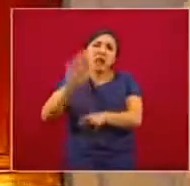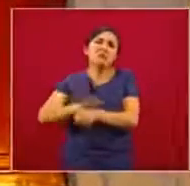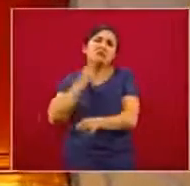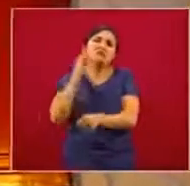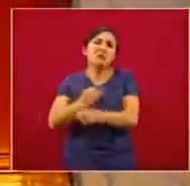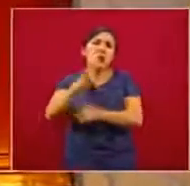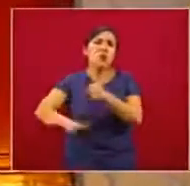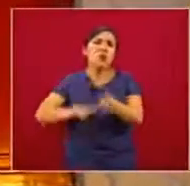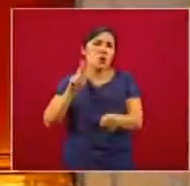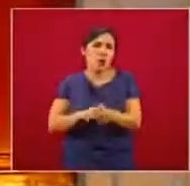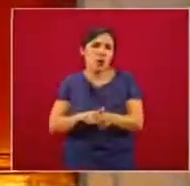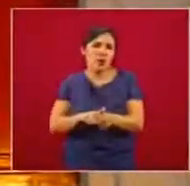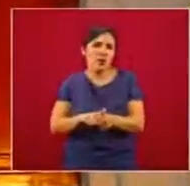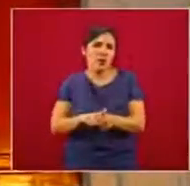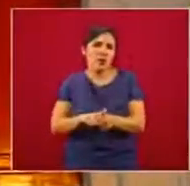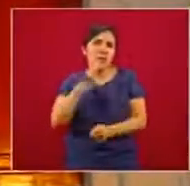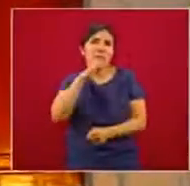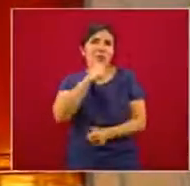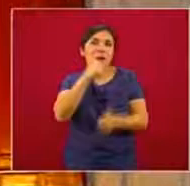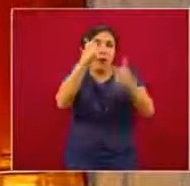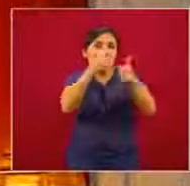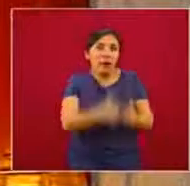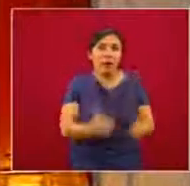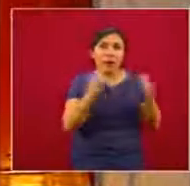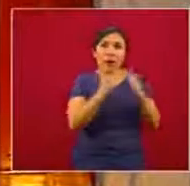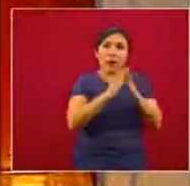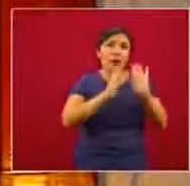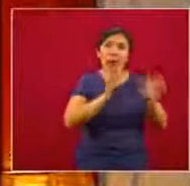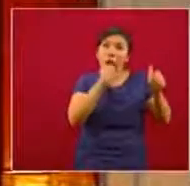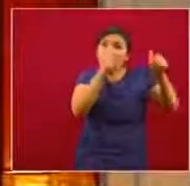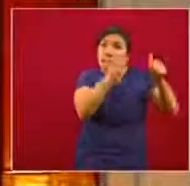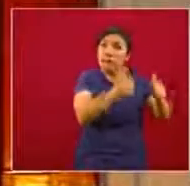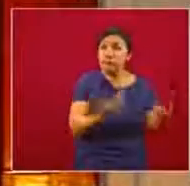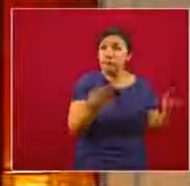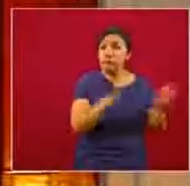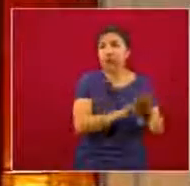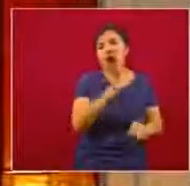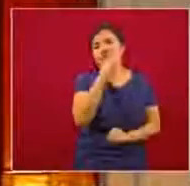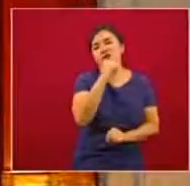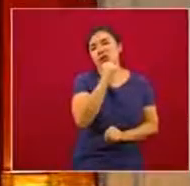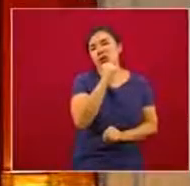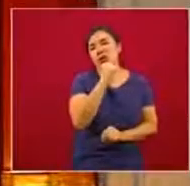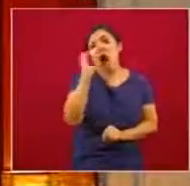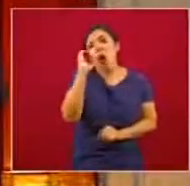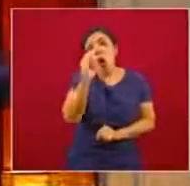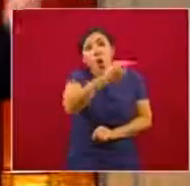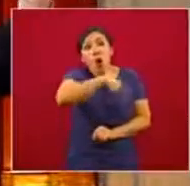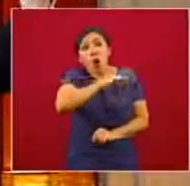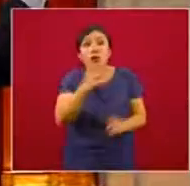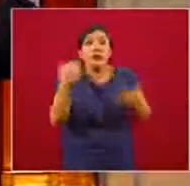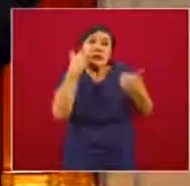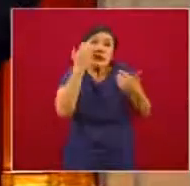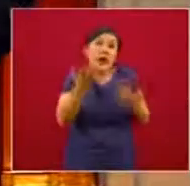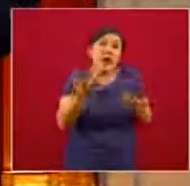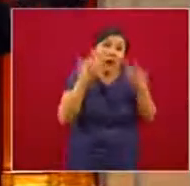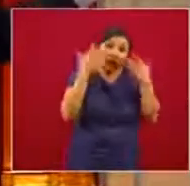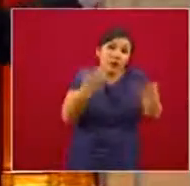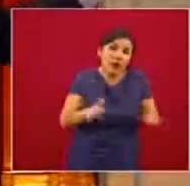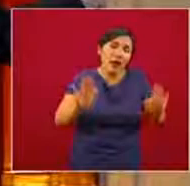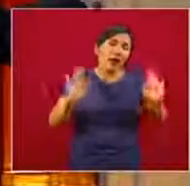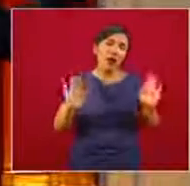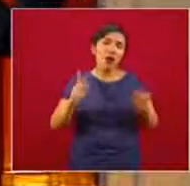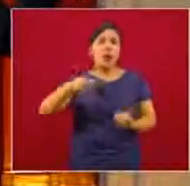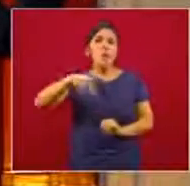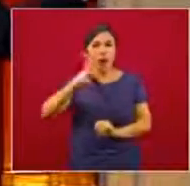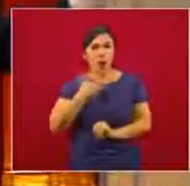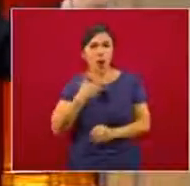has en su vida. been Tampoco pueden diminished as quedarse much as en su casa toda possible. la vida. Of course, they Hay unos que cannot be deseen kept in their retirarse, pero households vamos a tener un forever programa